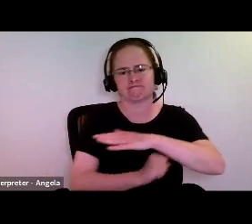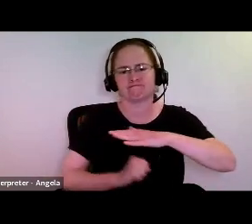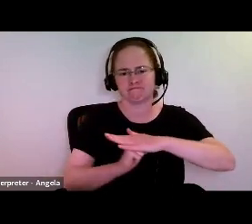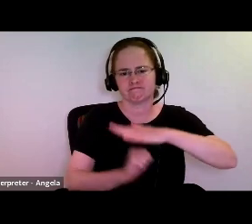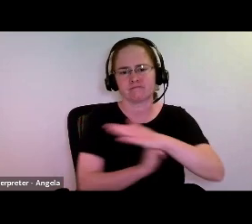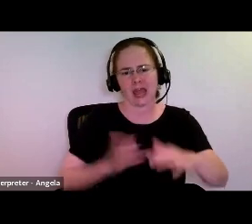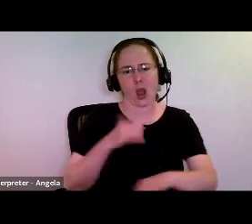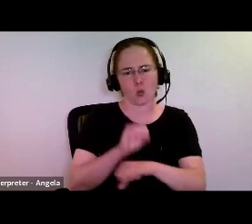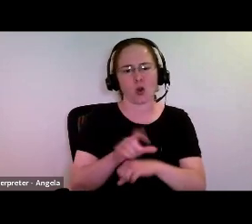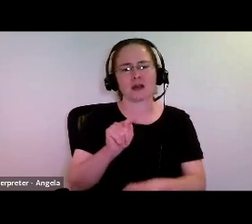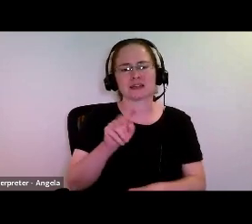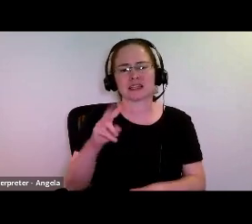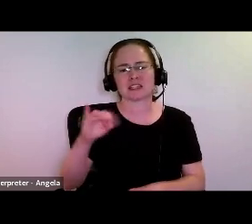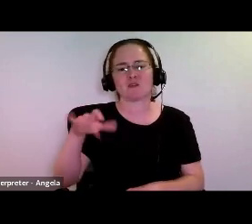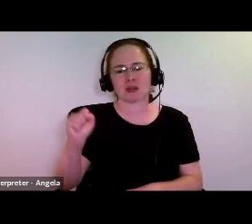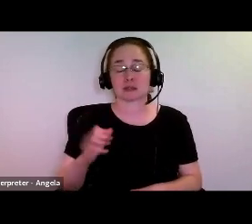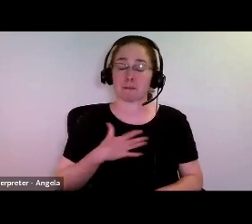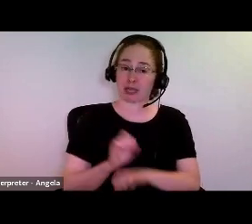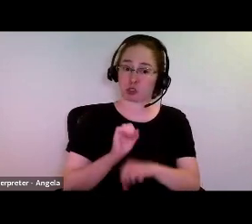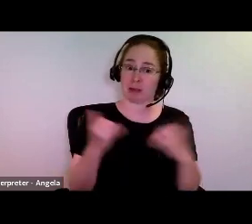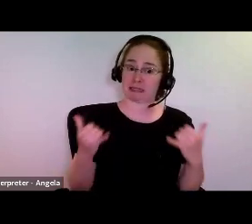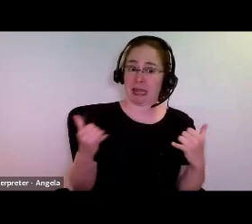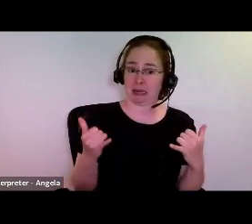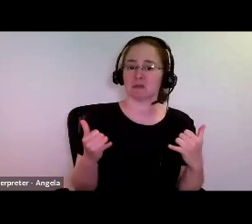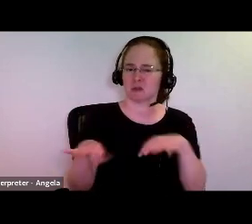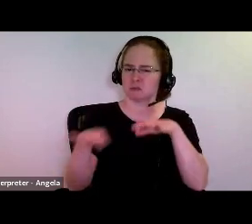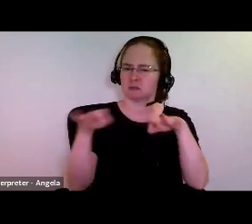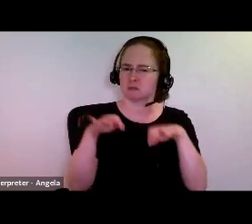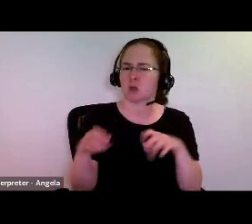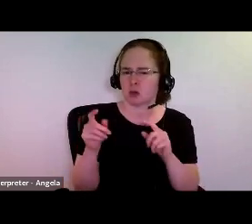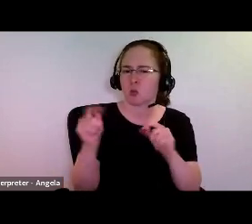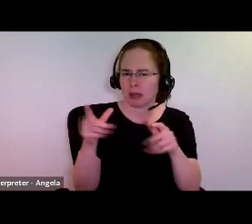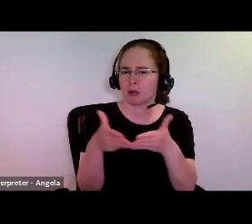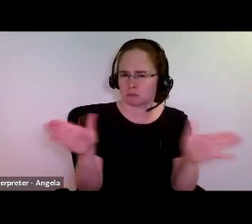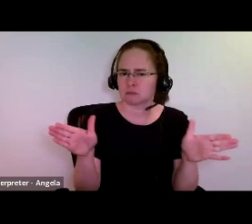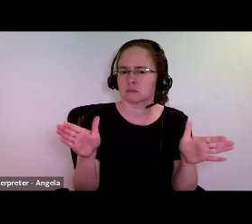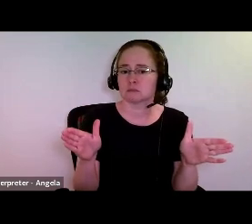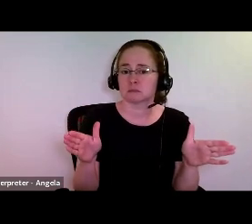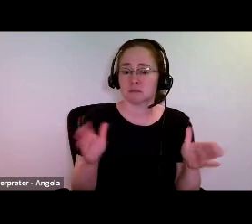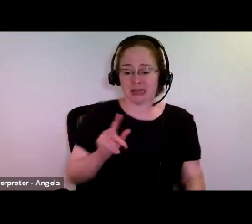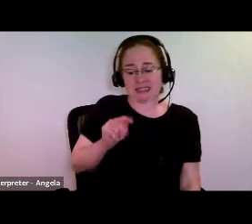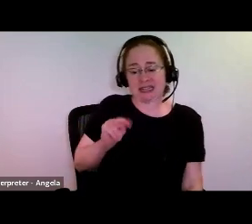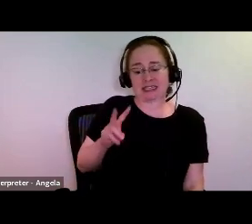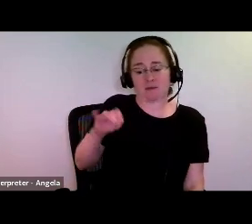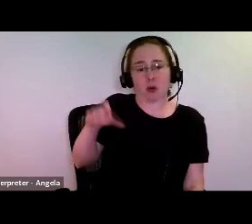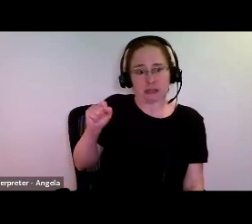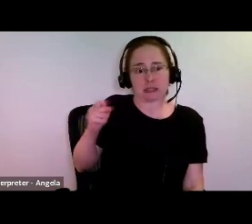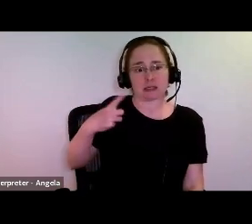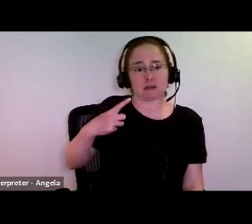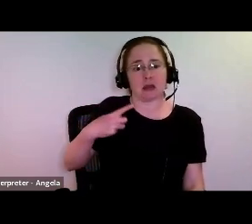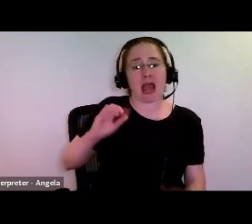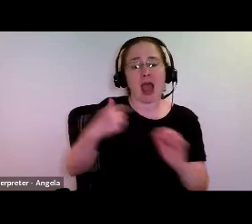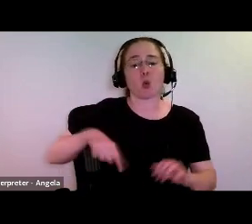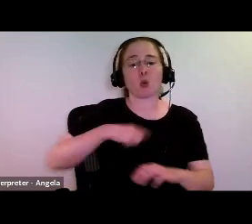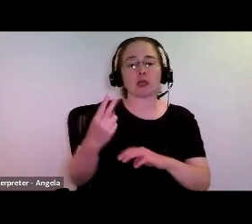Voices. And my job today is to give you a quick overview of how we at Tennessee Voices utilize